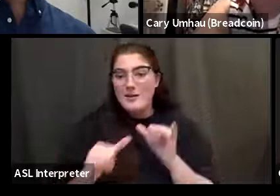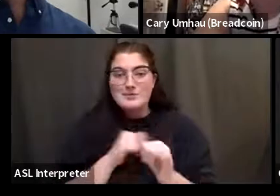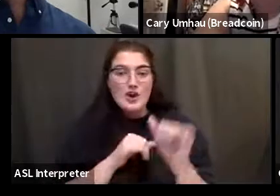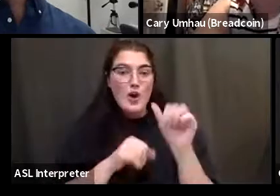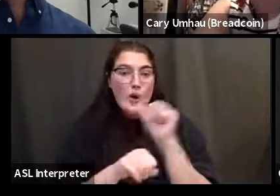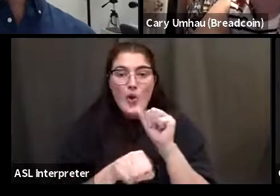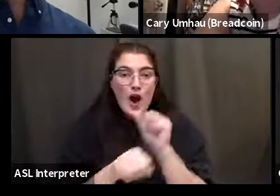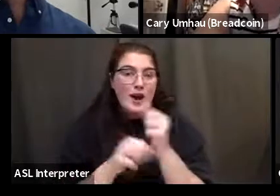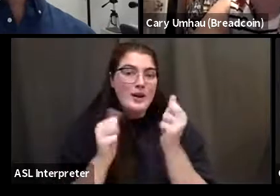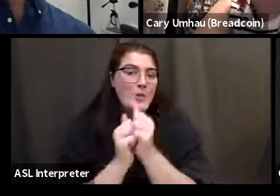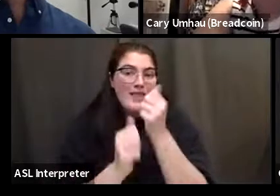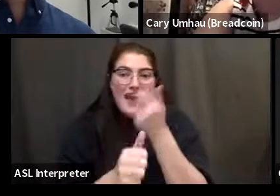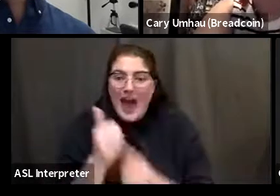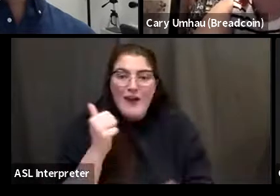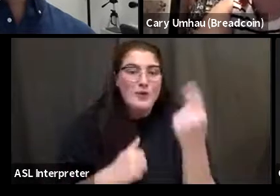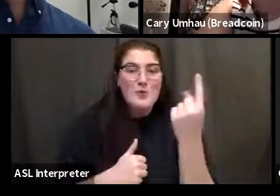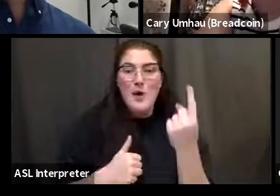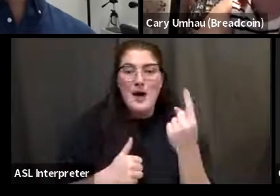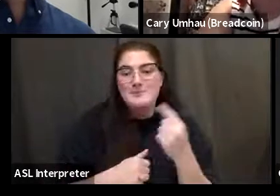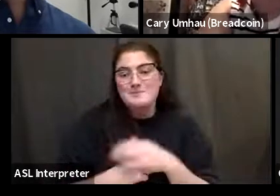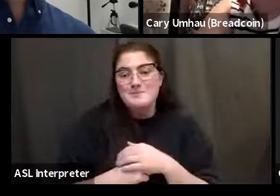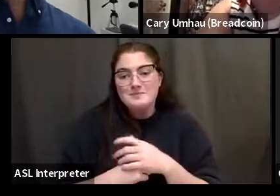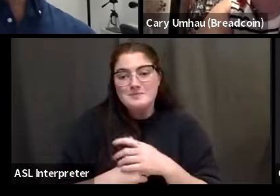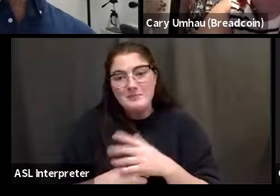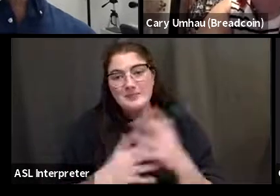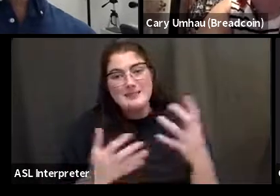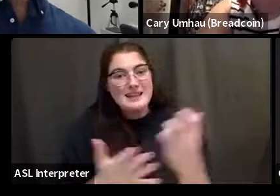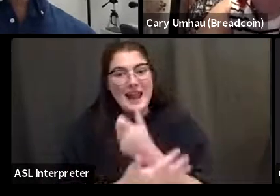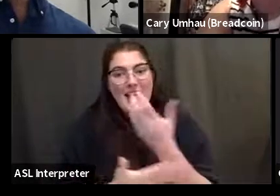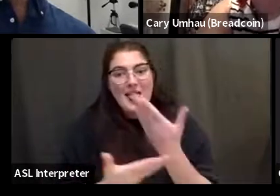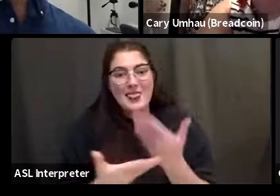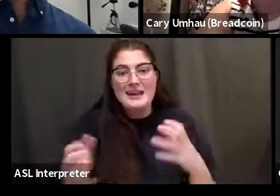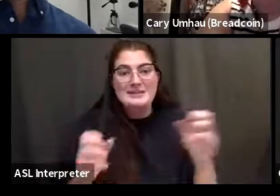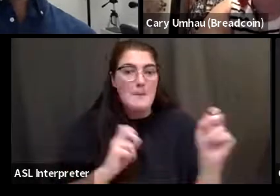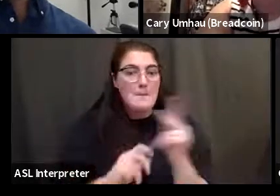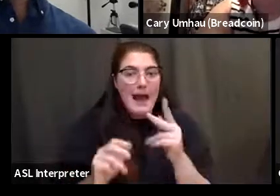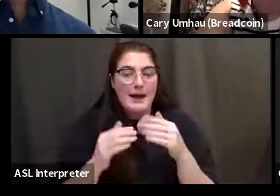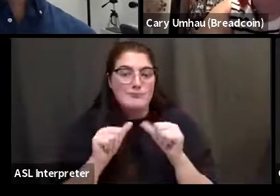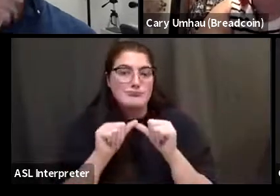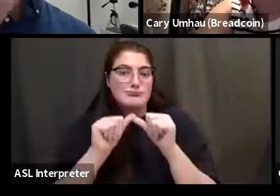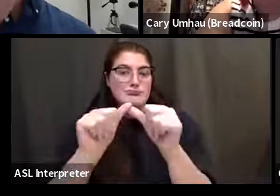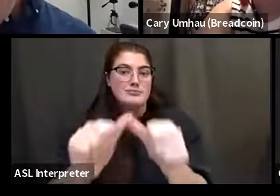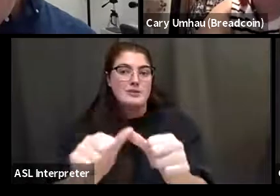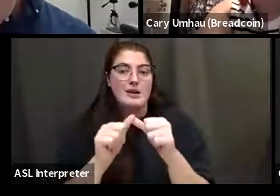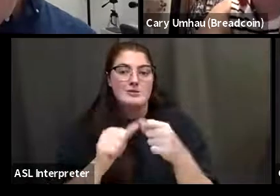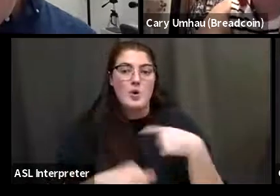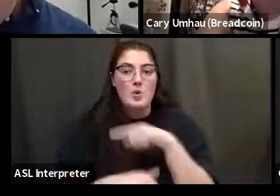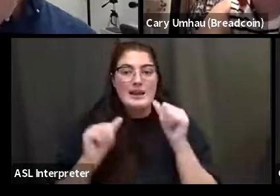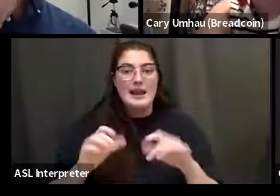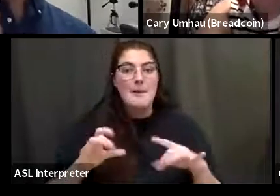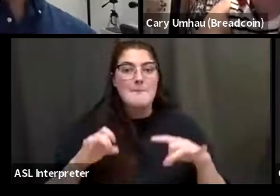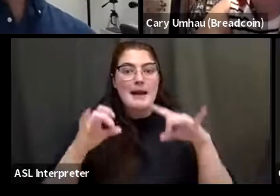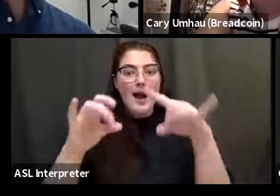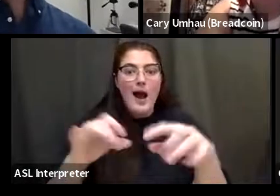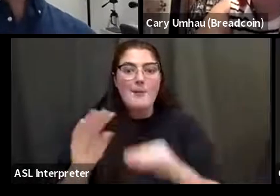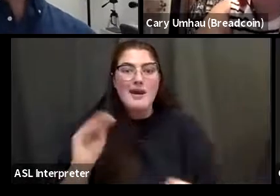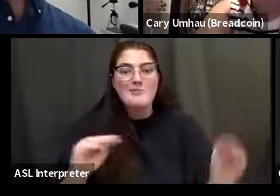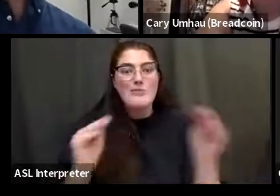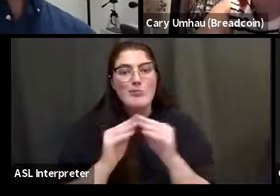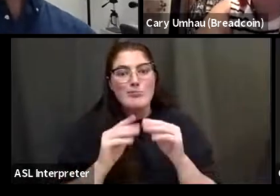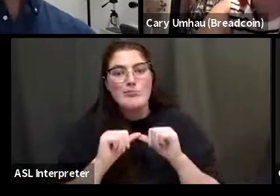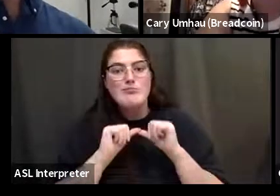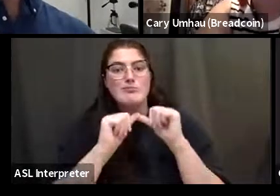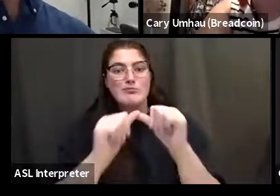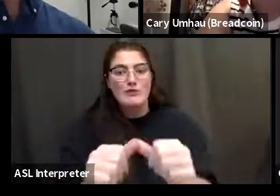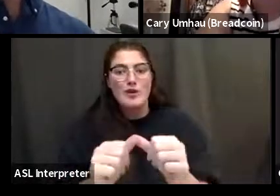working with everybody, you know, to get things back on track so that we can pick up and move forward. And